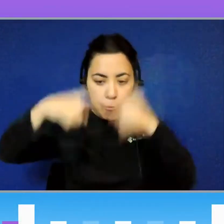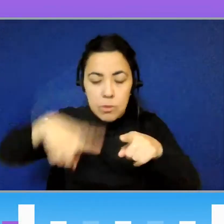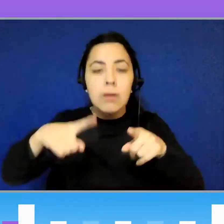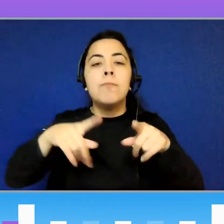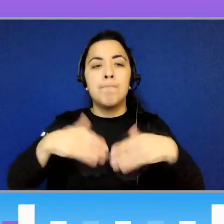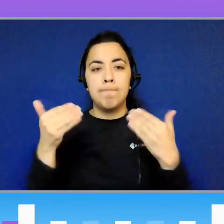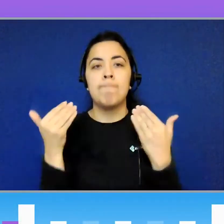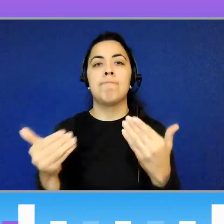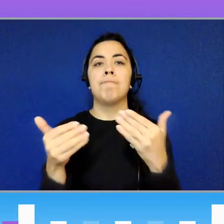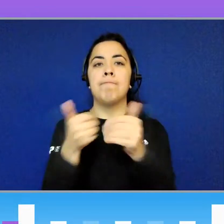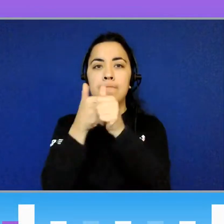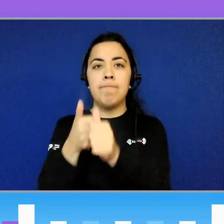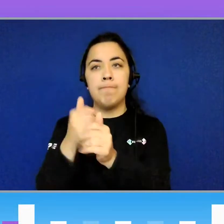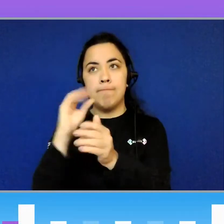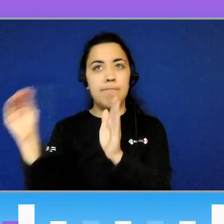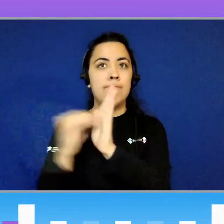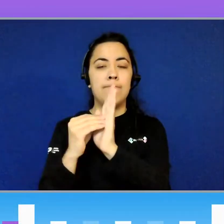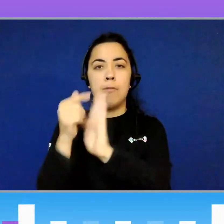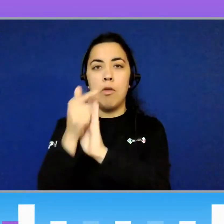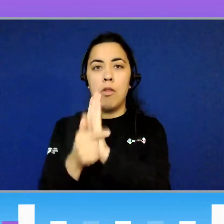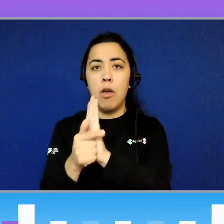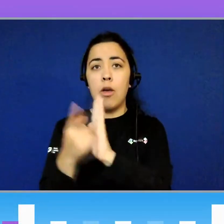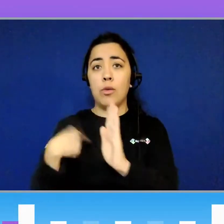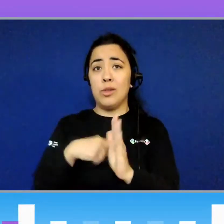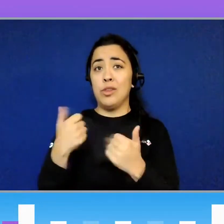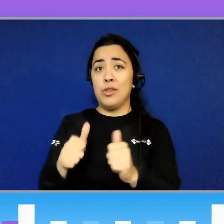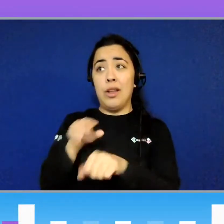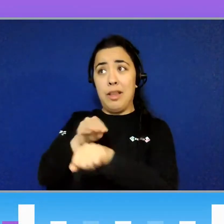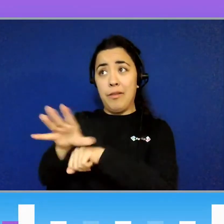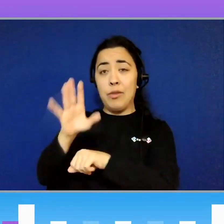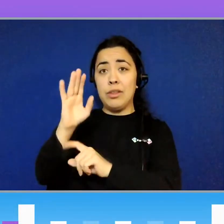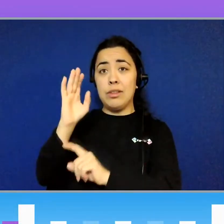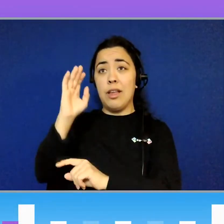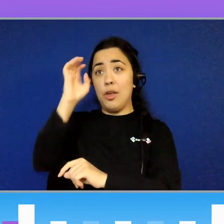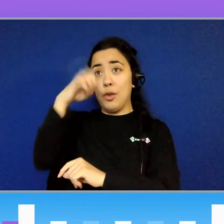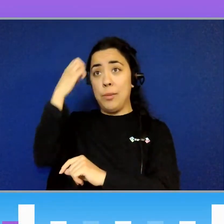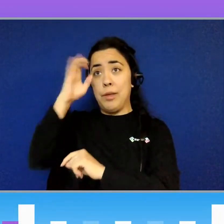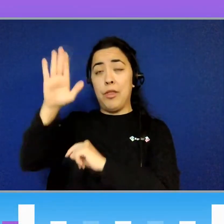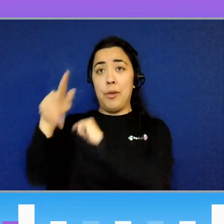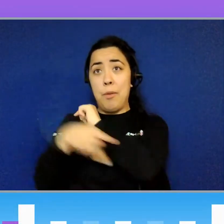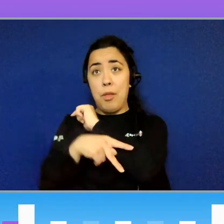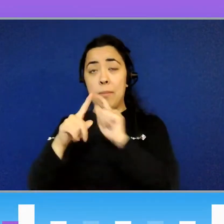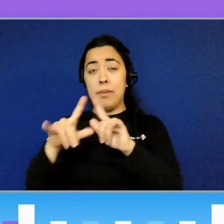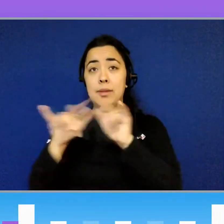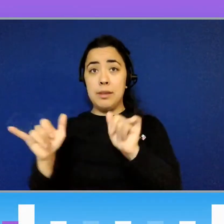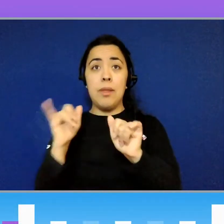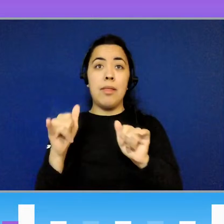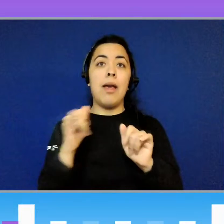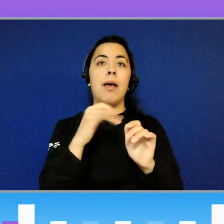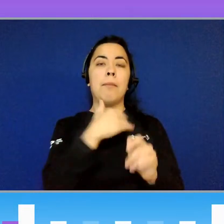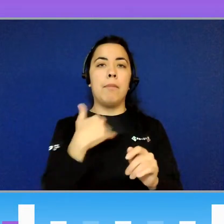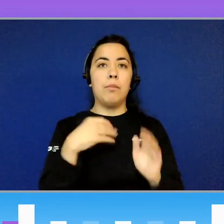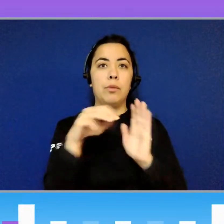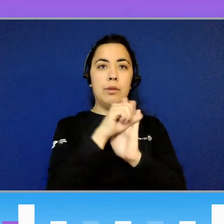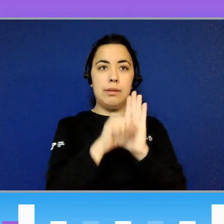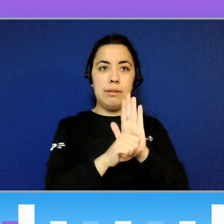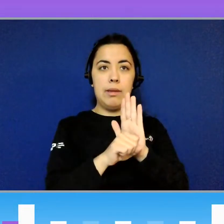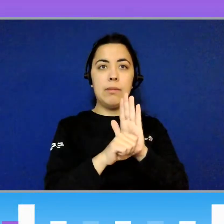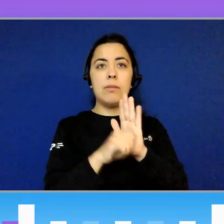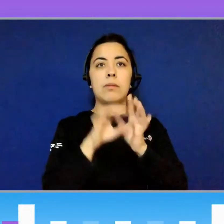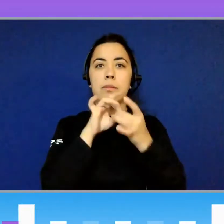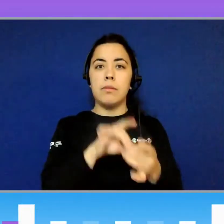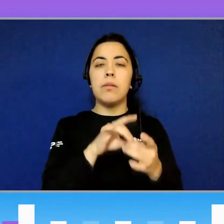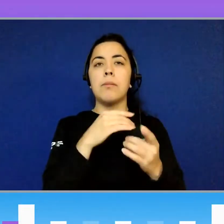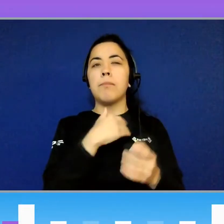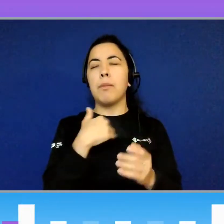our members, we were trying to influence not only the European Parliament, but also the position of member states. And in the case of member states